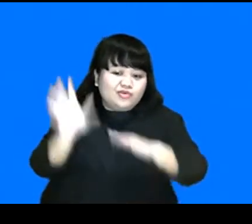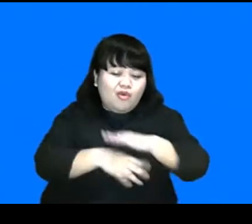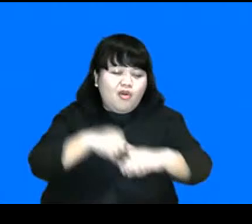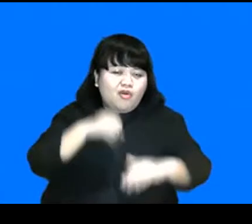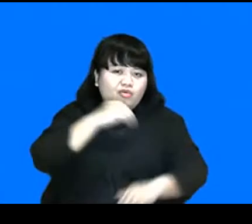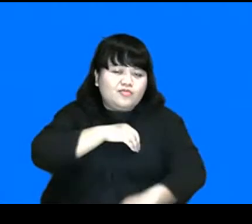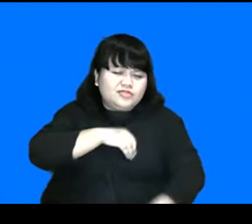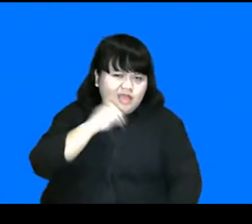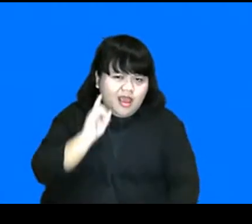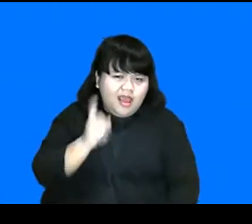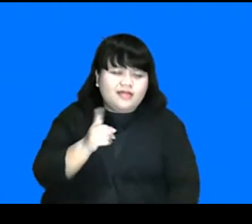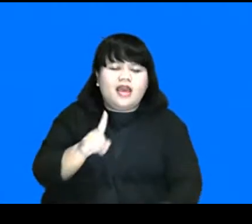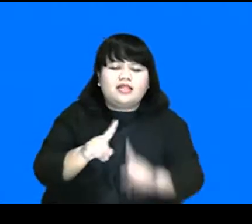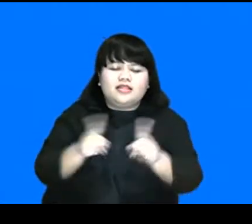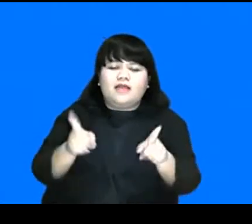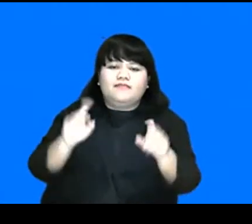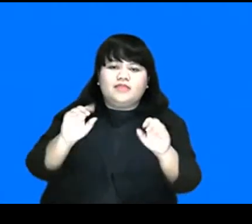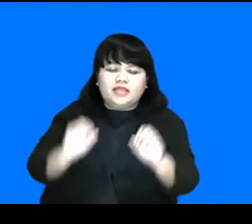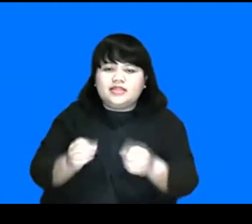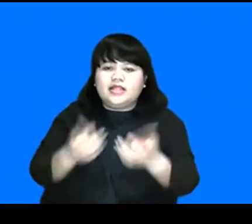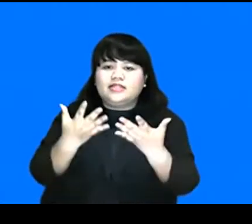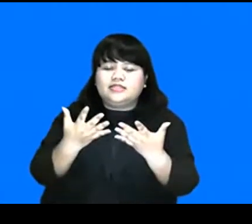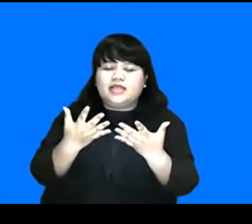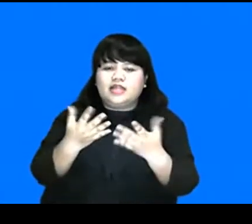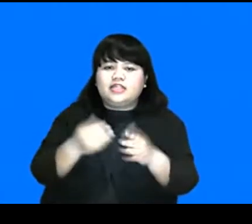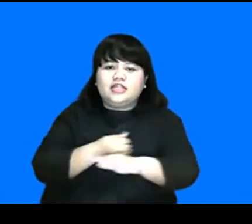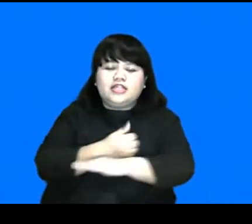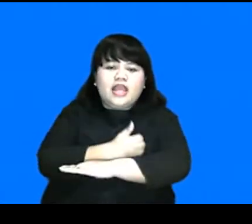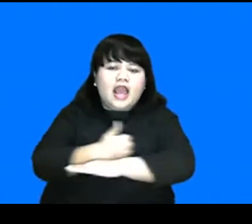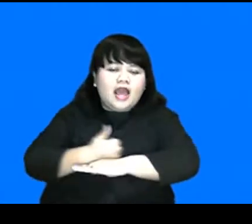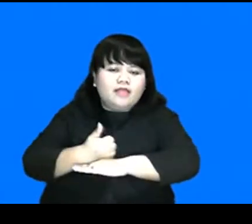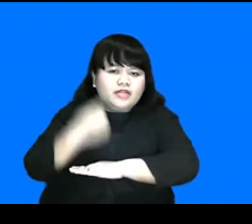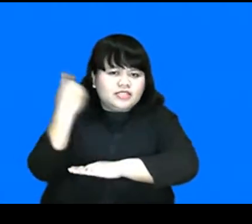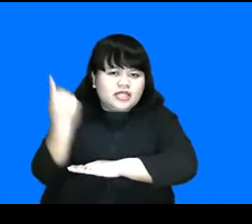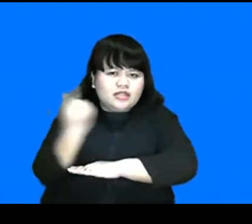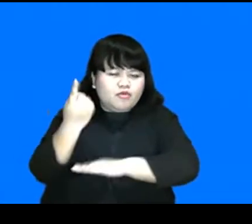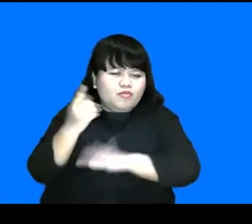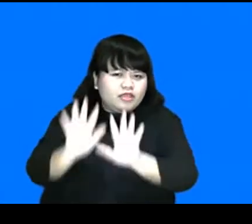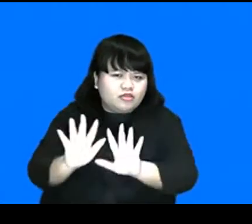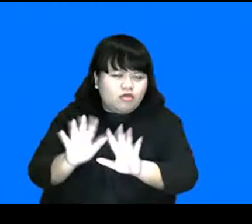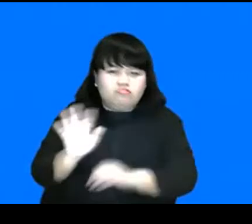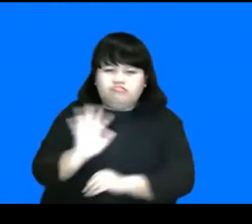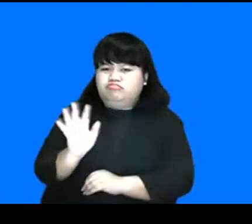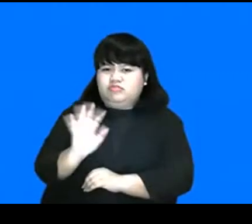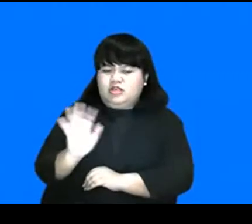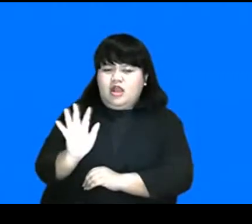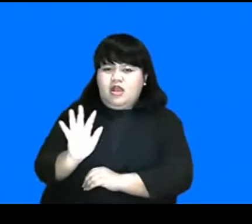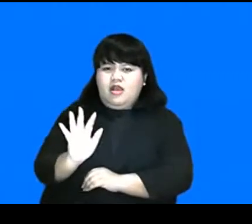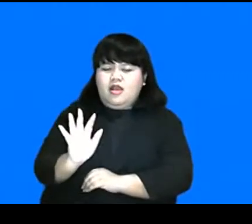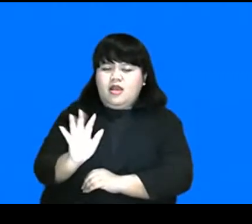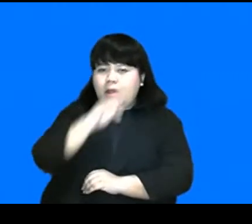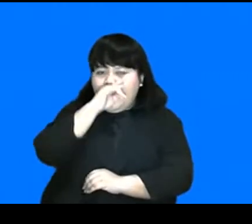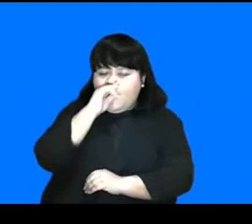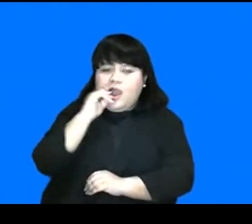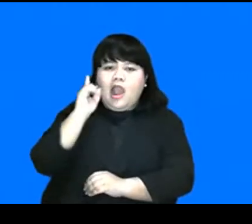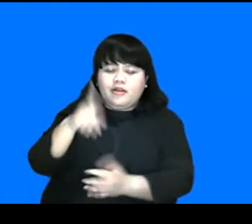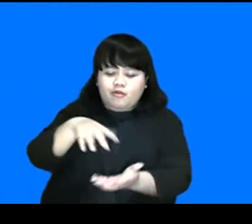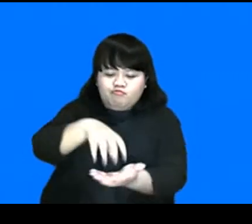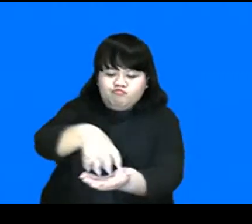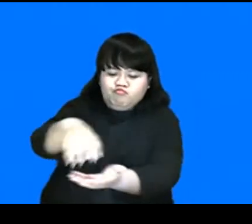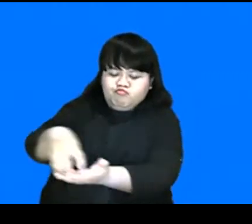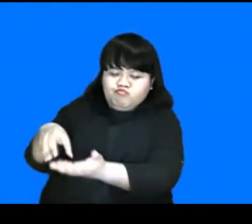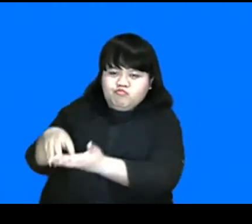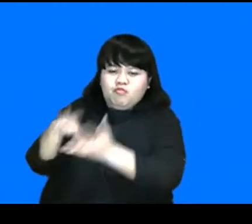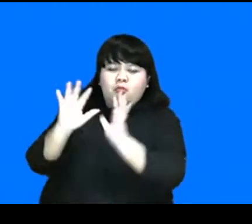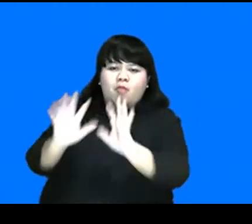within public administration. You know, corruption is there everywhere, even in the sphere of private. And if you look at, very surprisingly, if you look